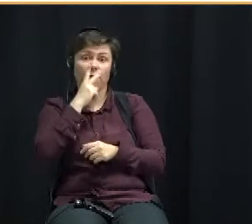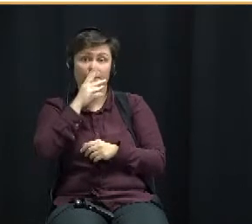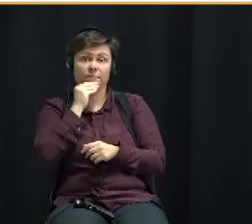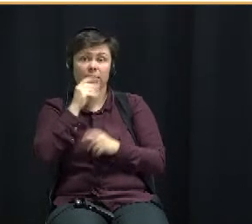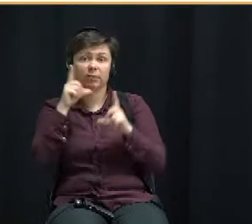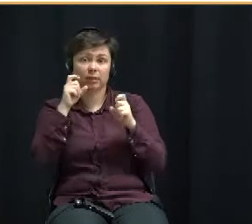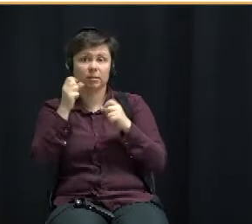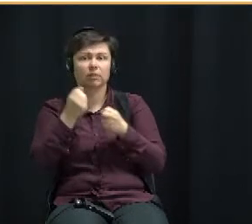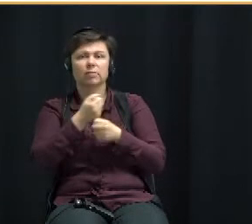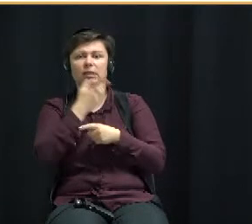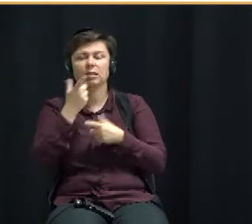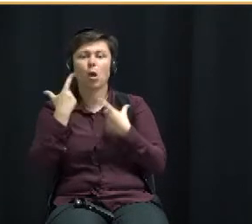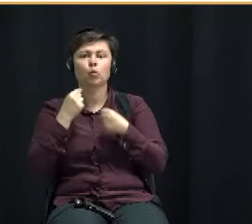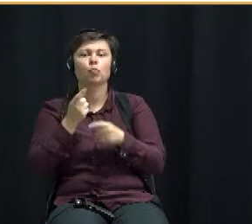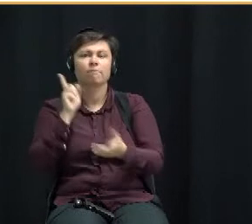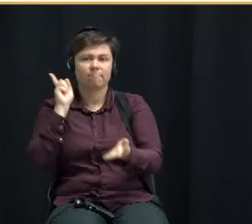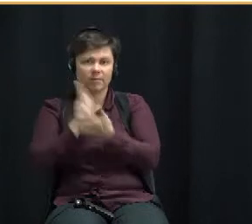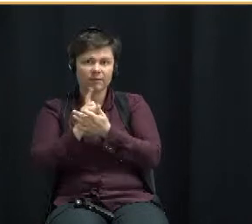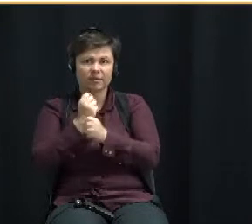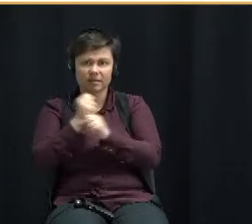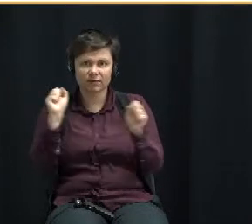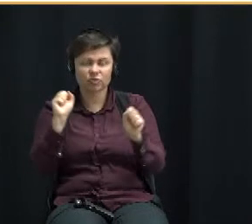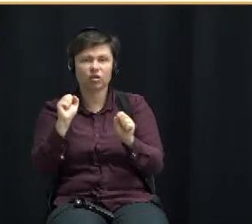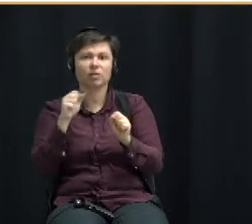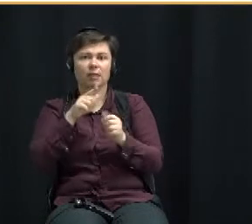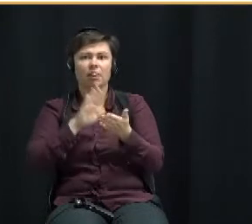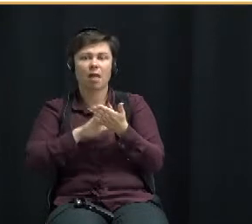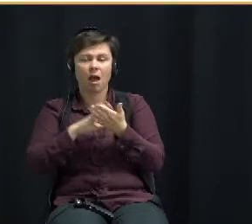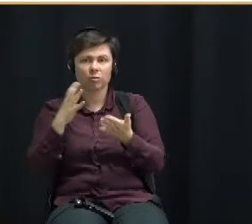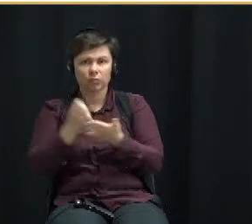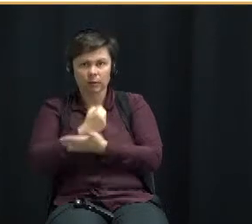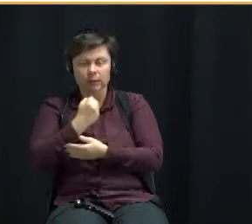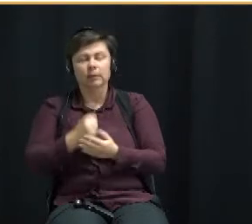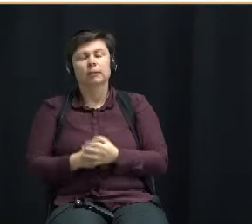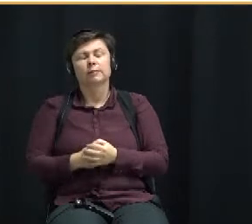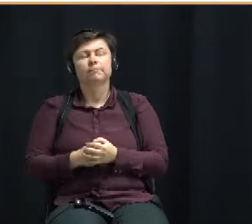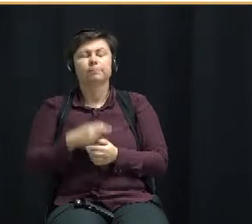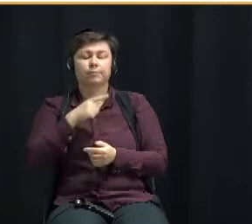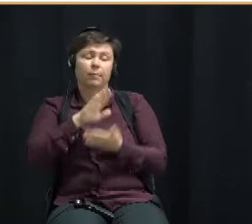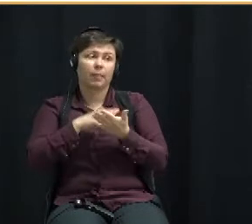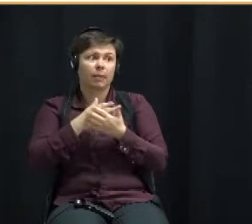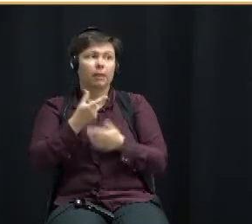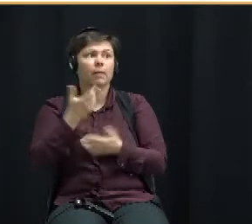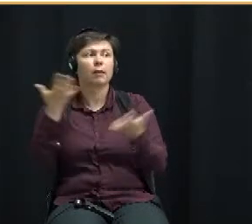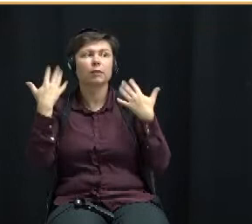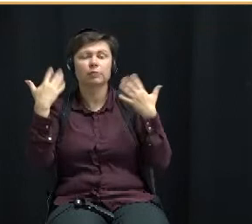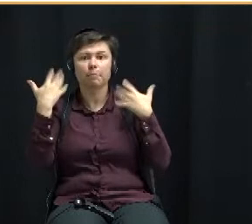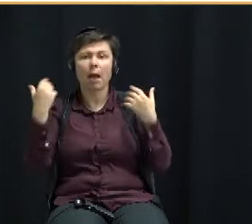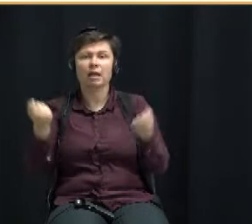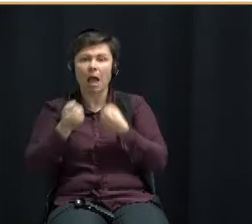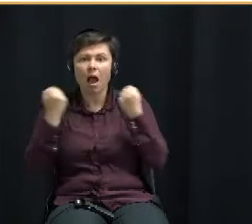the winner, one of the winners was something called Hamar, an activity park, which was relevant for our